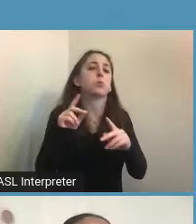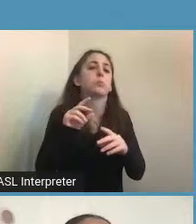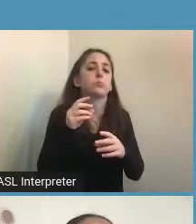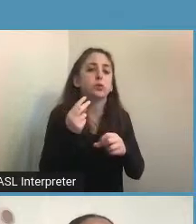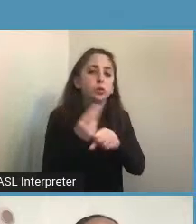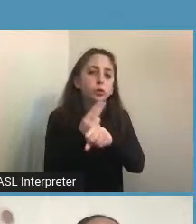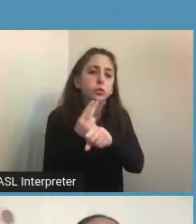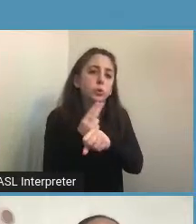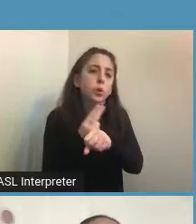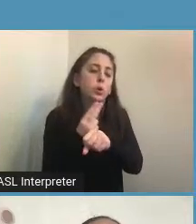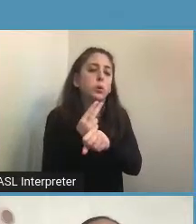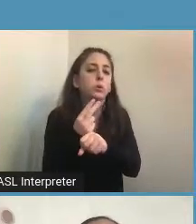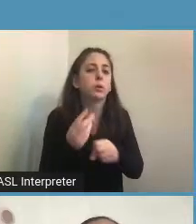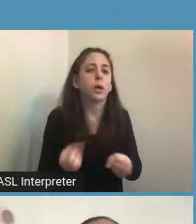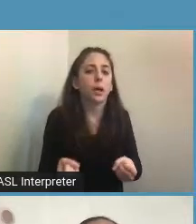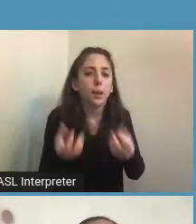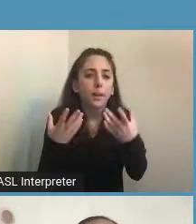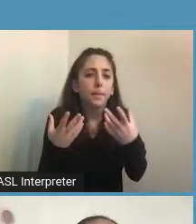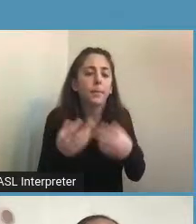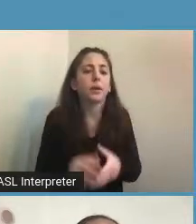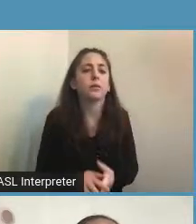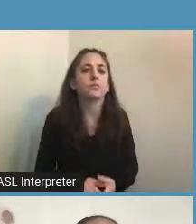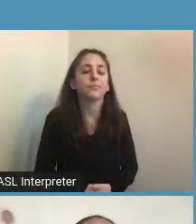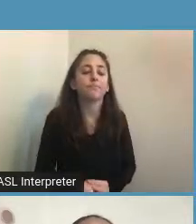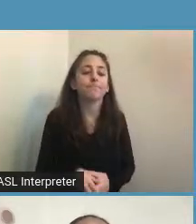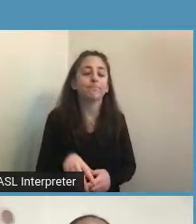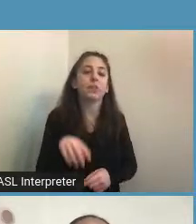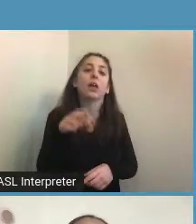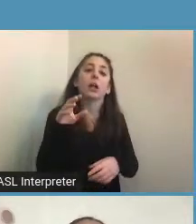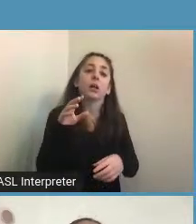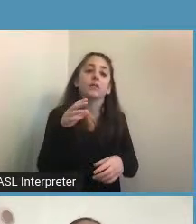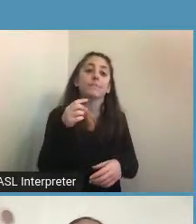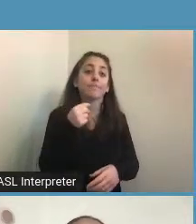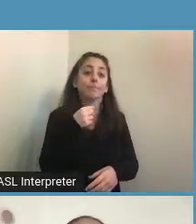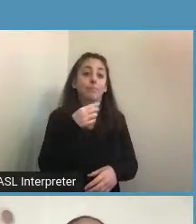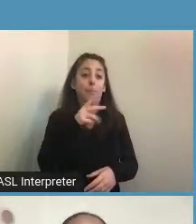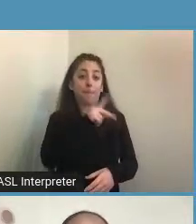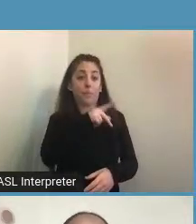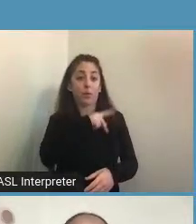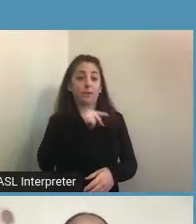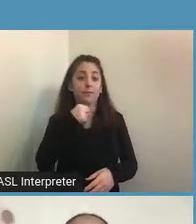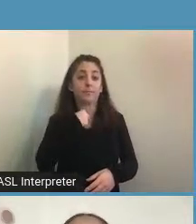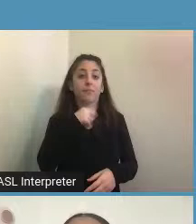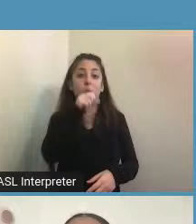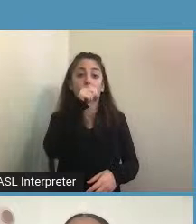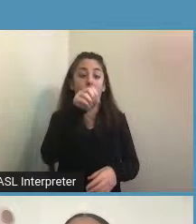I also really love to include screenshots of the content that was shared, because